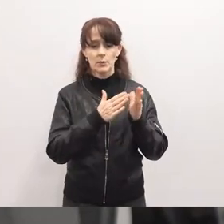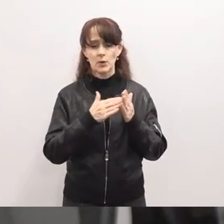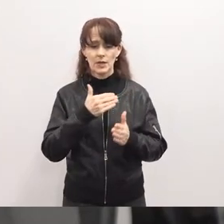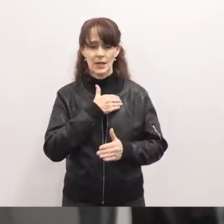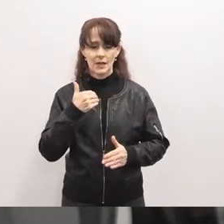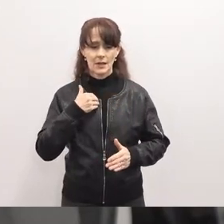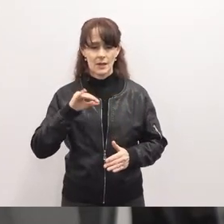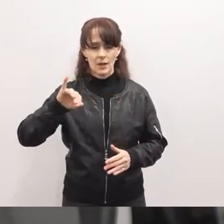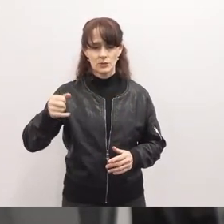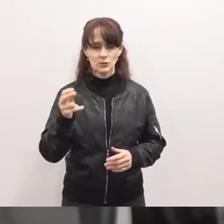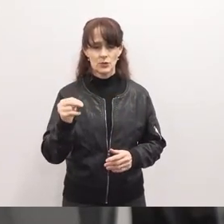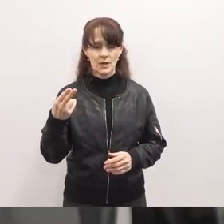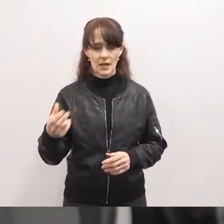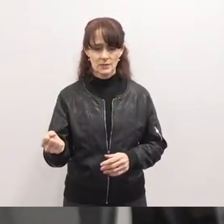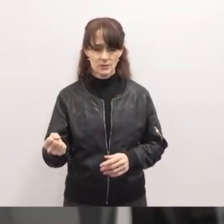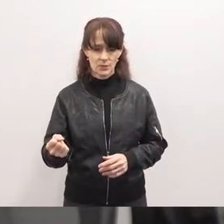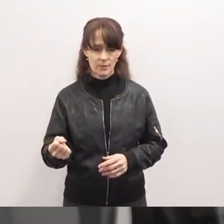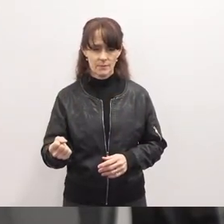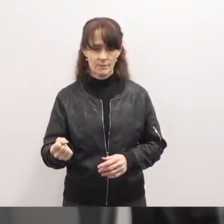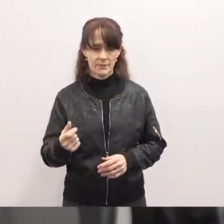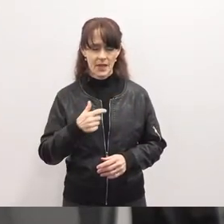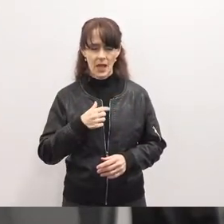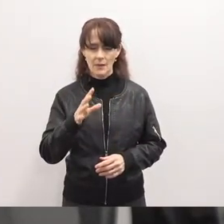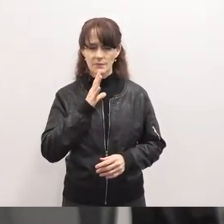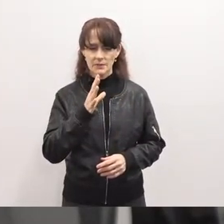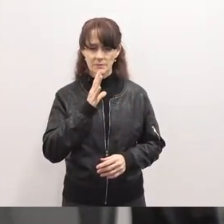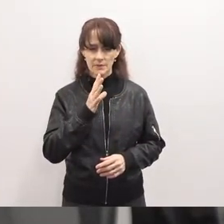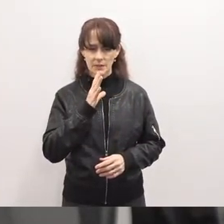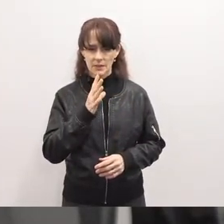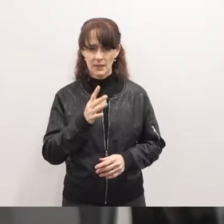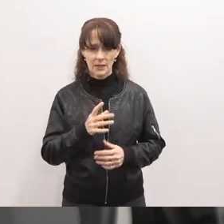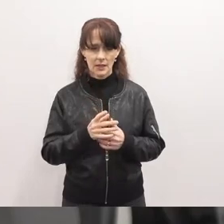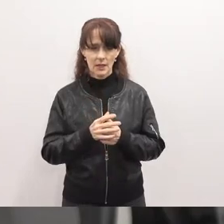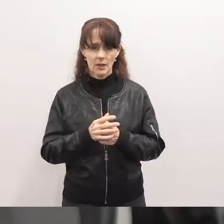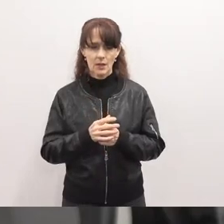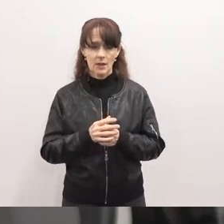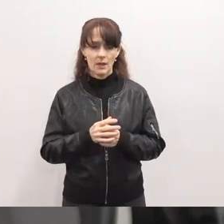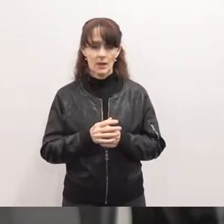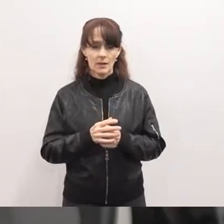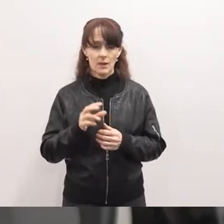at Jordan High School, and I'm speaking on the